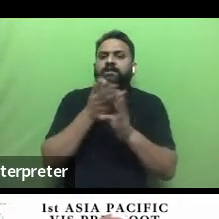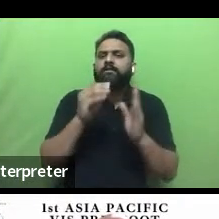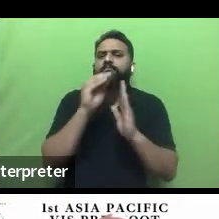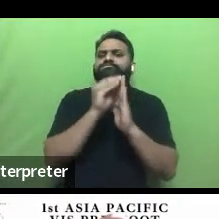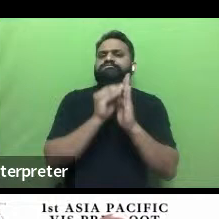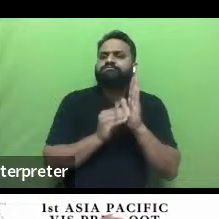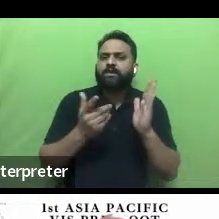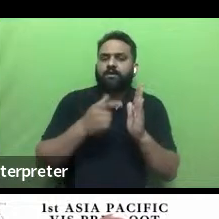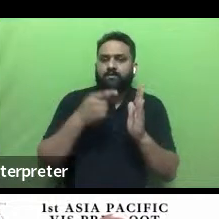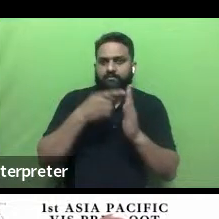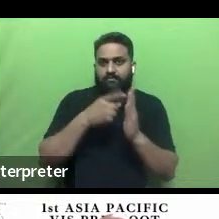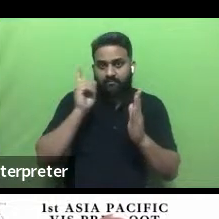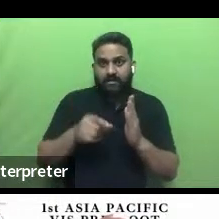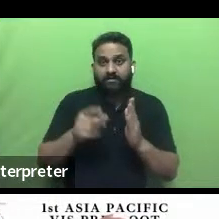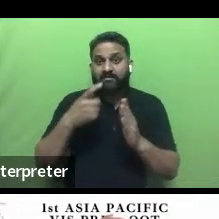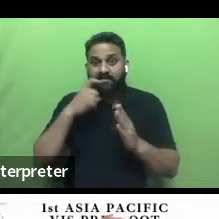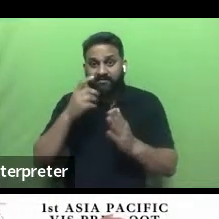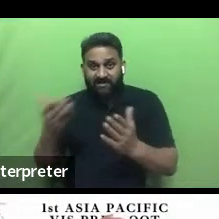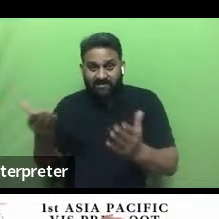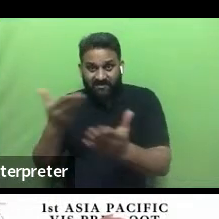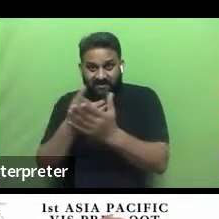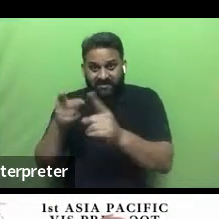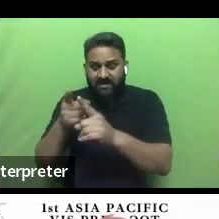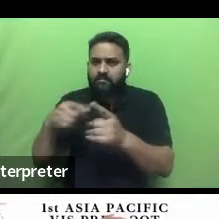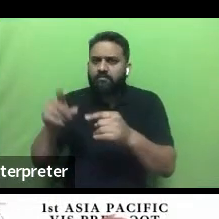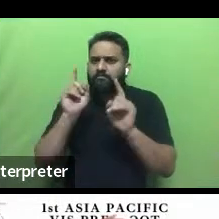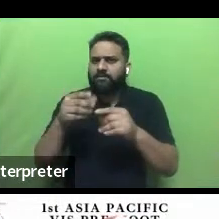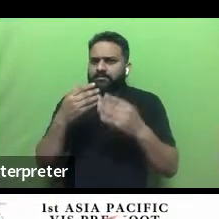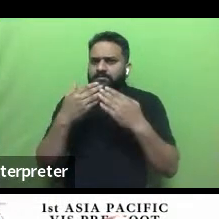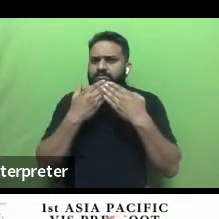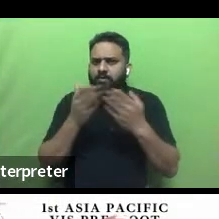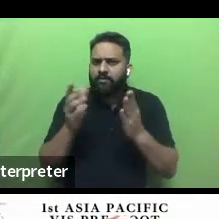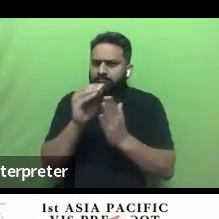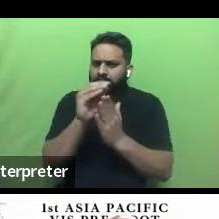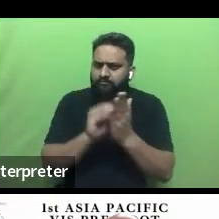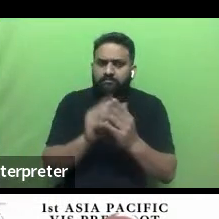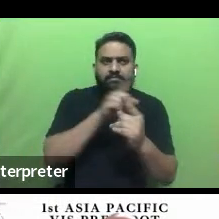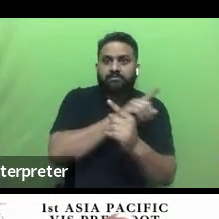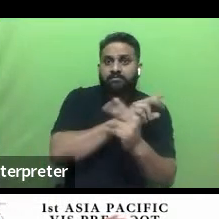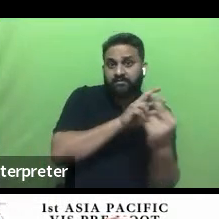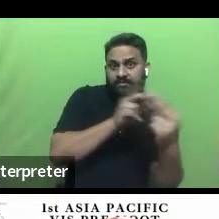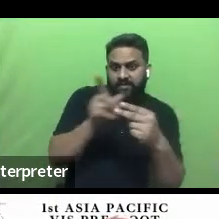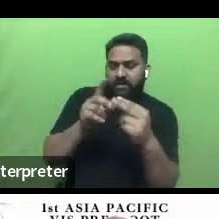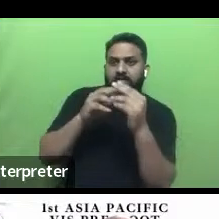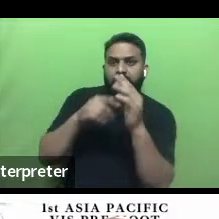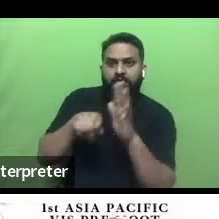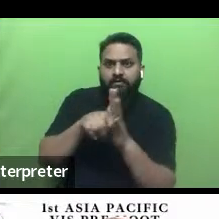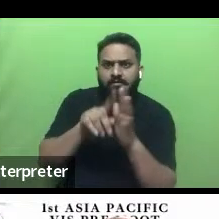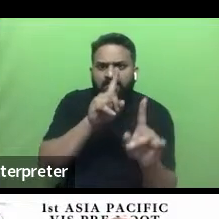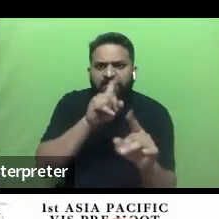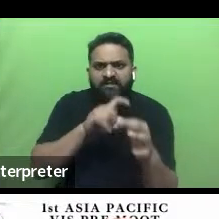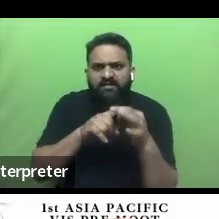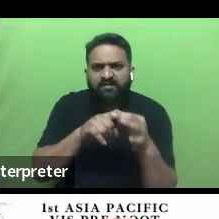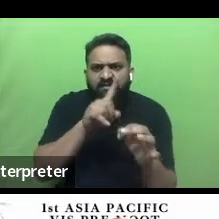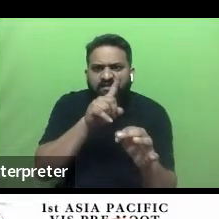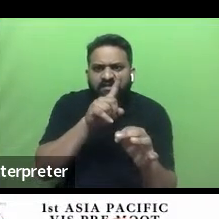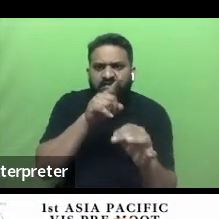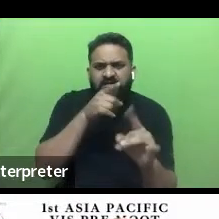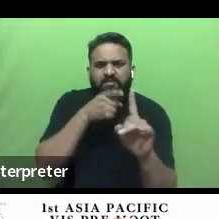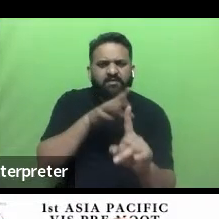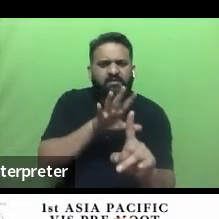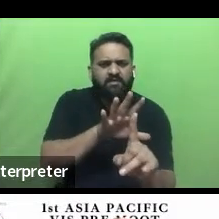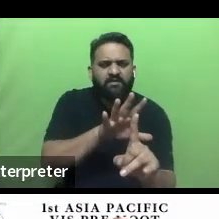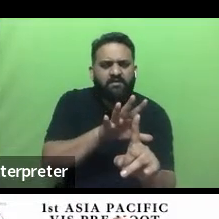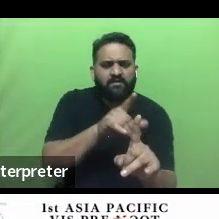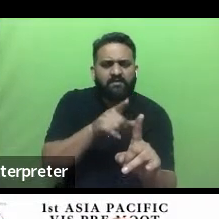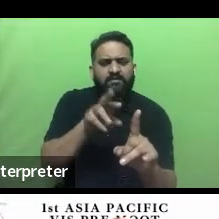made a counteroffer that was then open for the respondent to accept. If I can ask on that point,